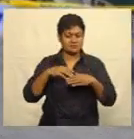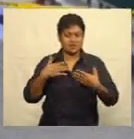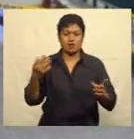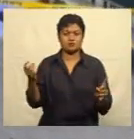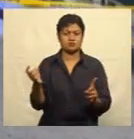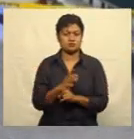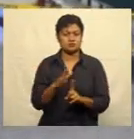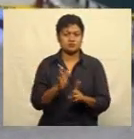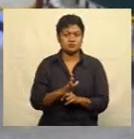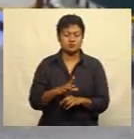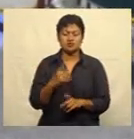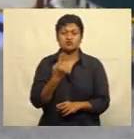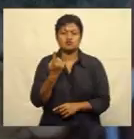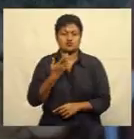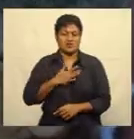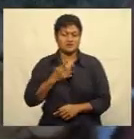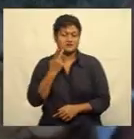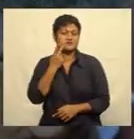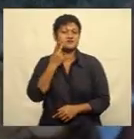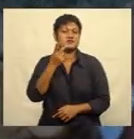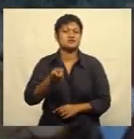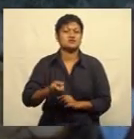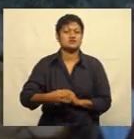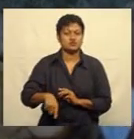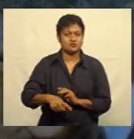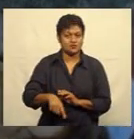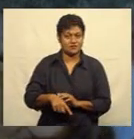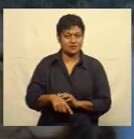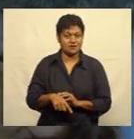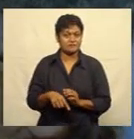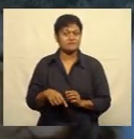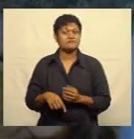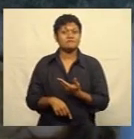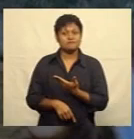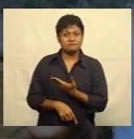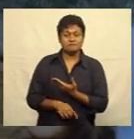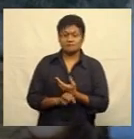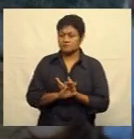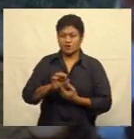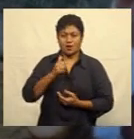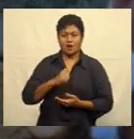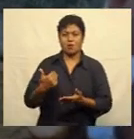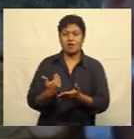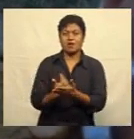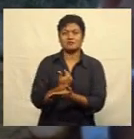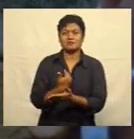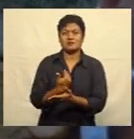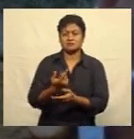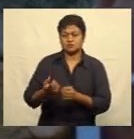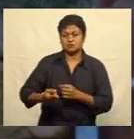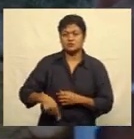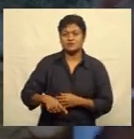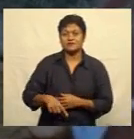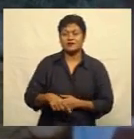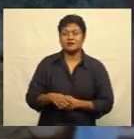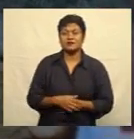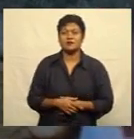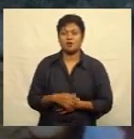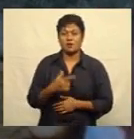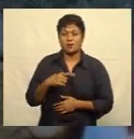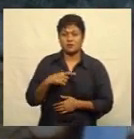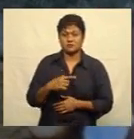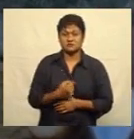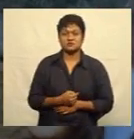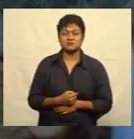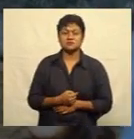anyone wanting to visit the Suva city. One is that we will not even allow them entry to Suva because they will have